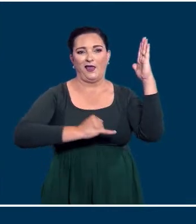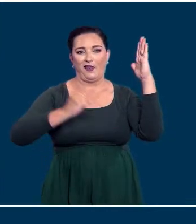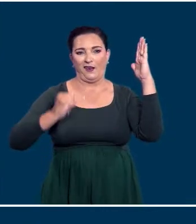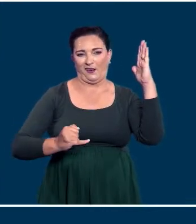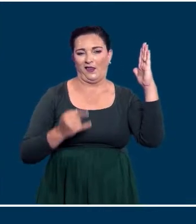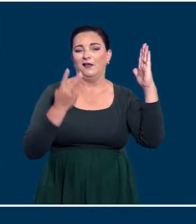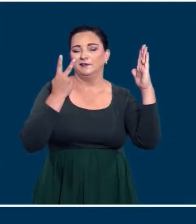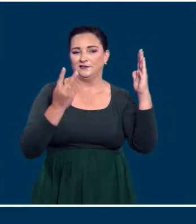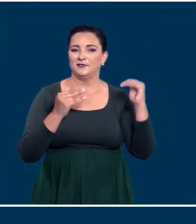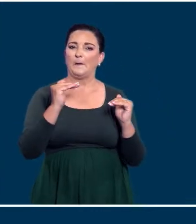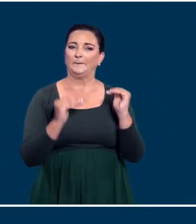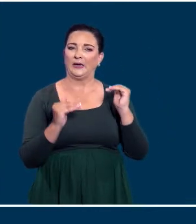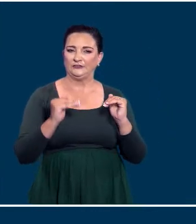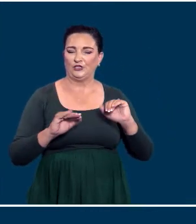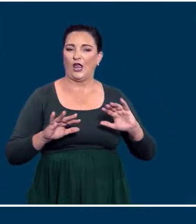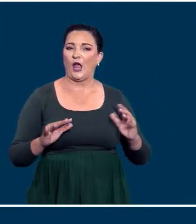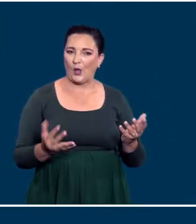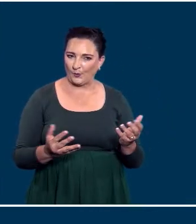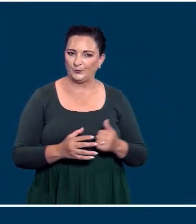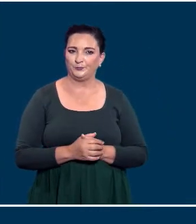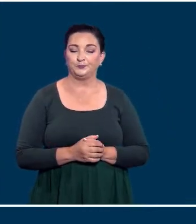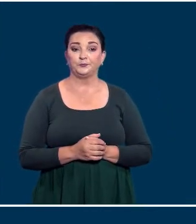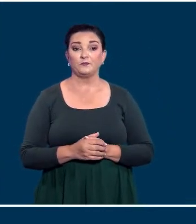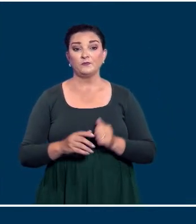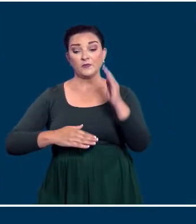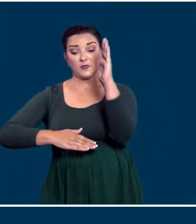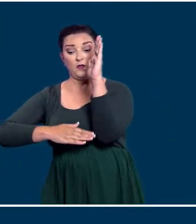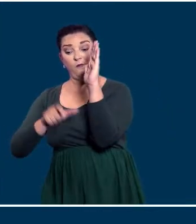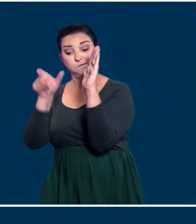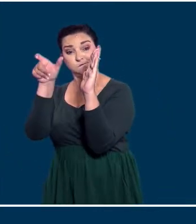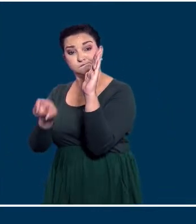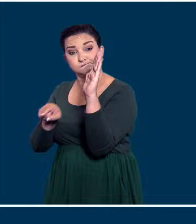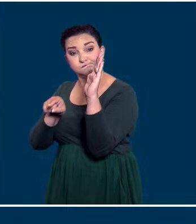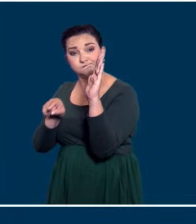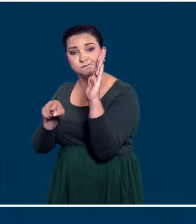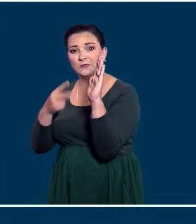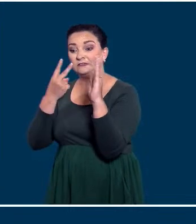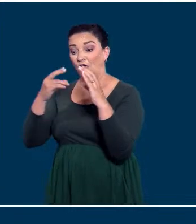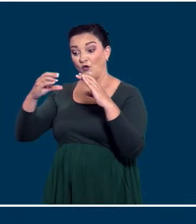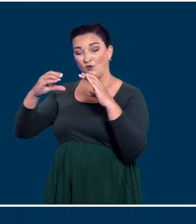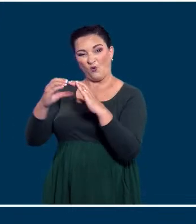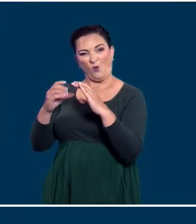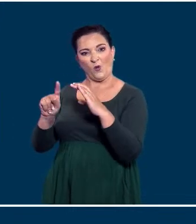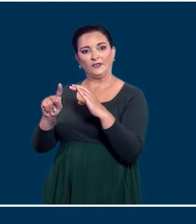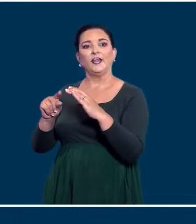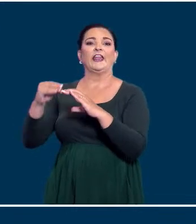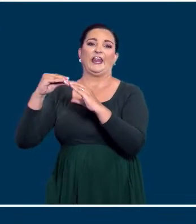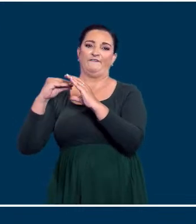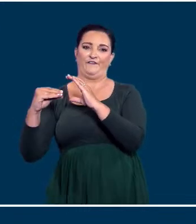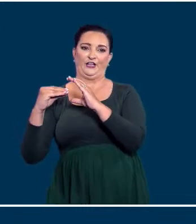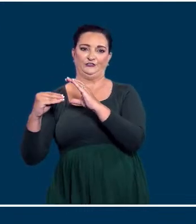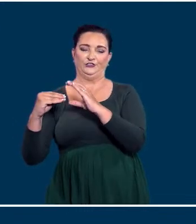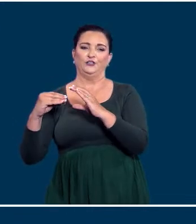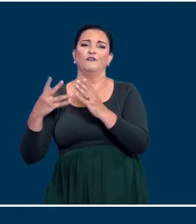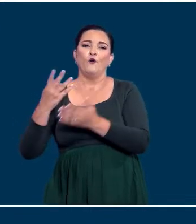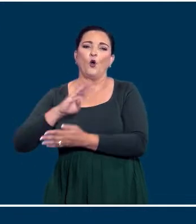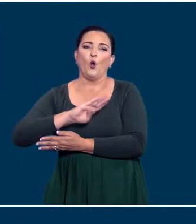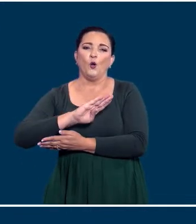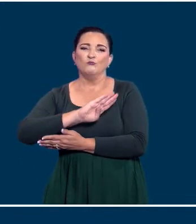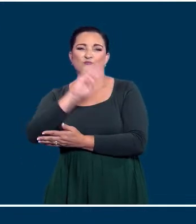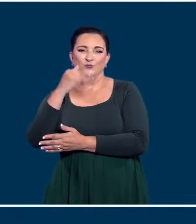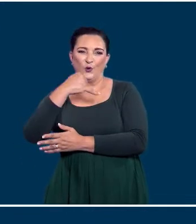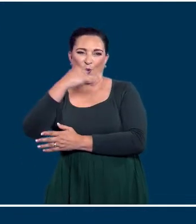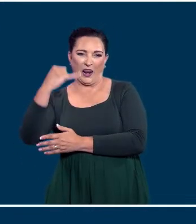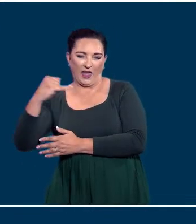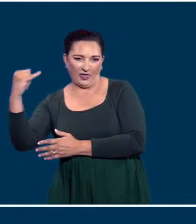of it also came down. So the right-hand graph shows you, again, core inflation, which is the blue line, and then it's set against the